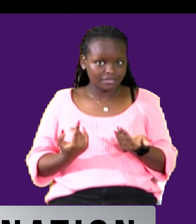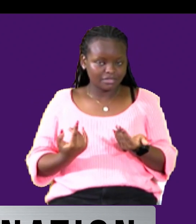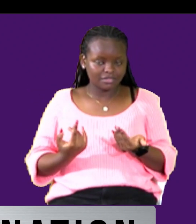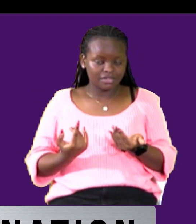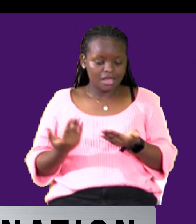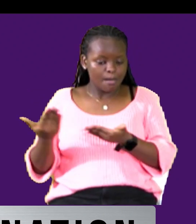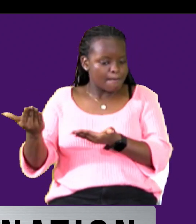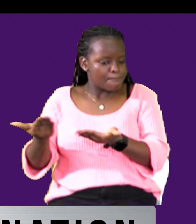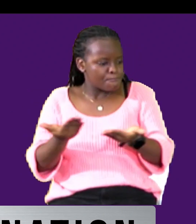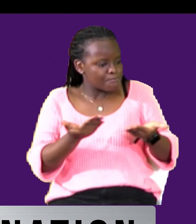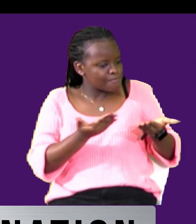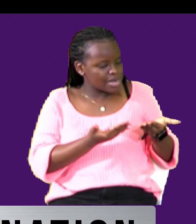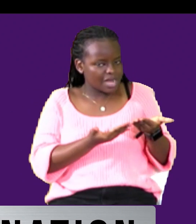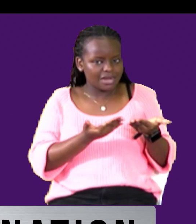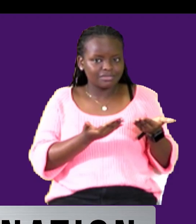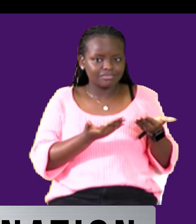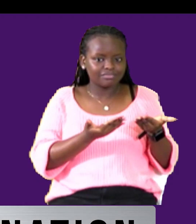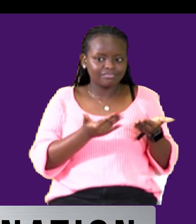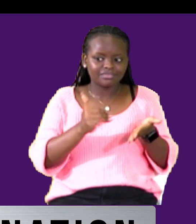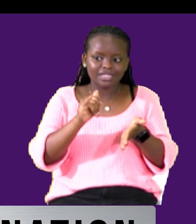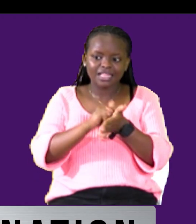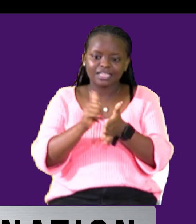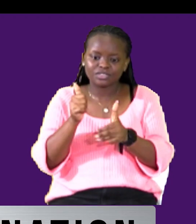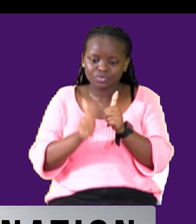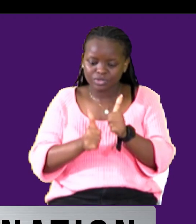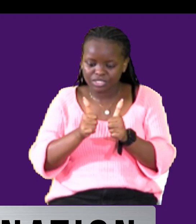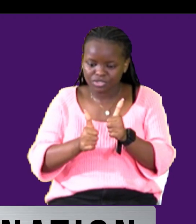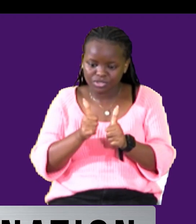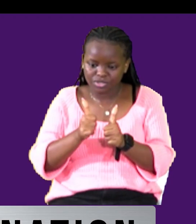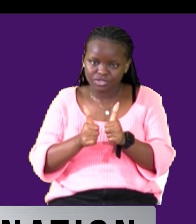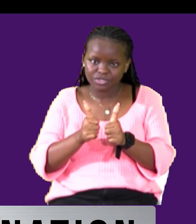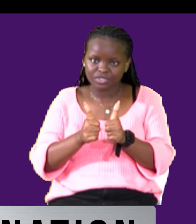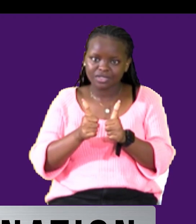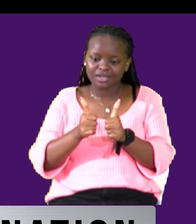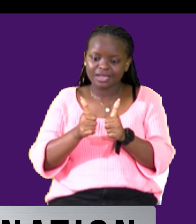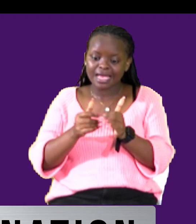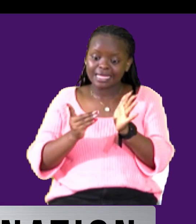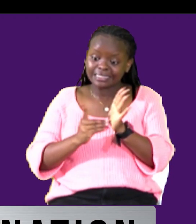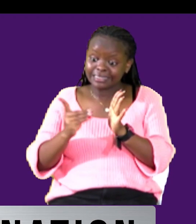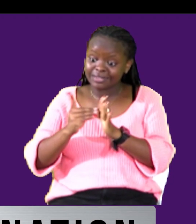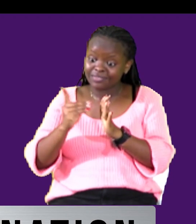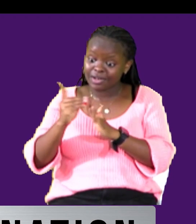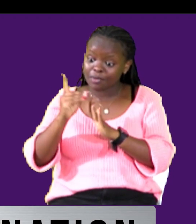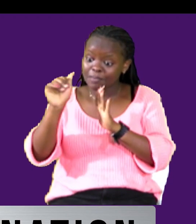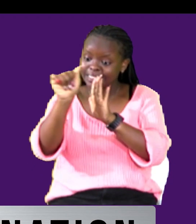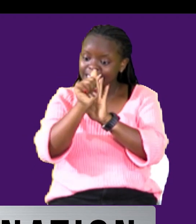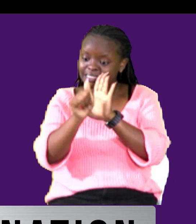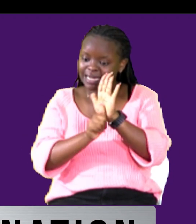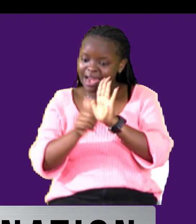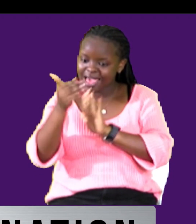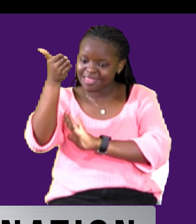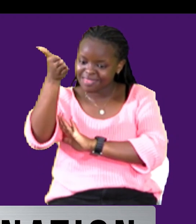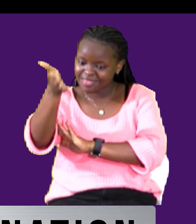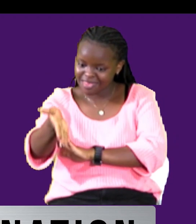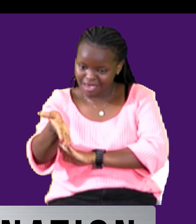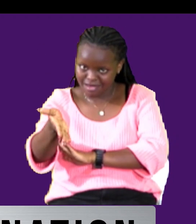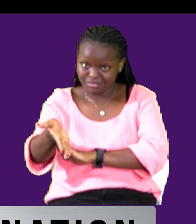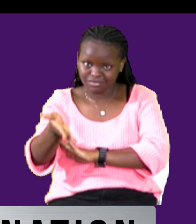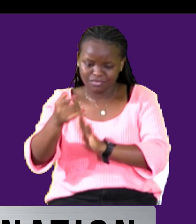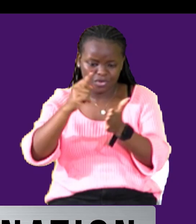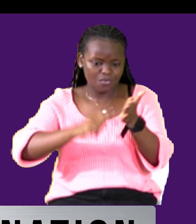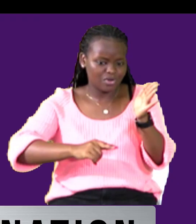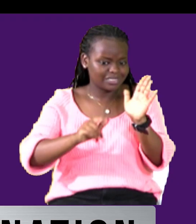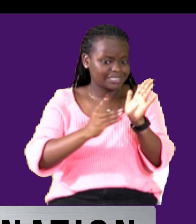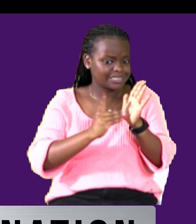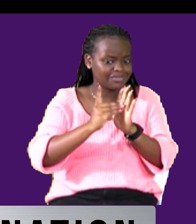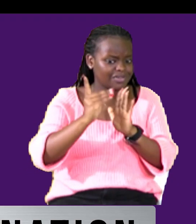bring on board that which was in his development agenda. So what is development